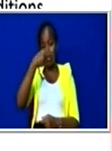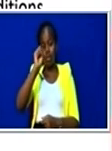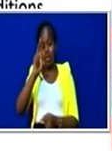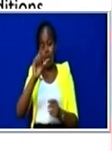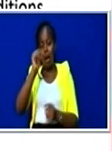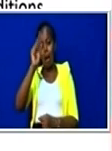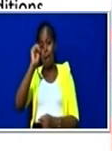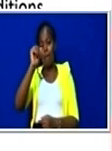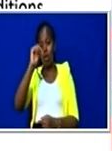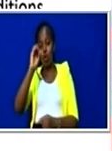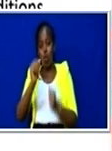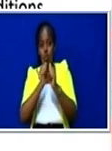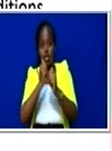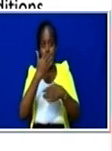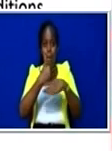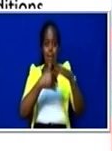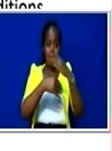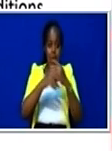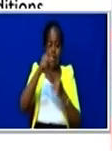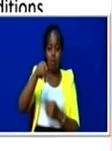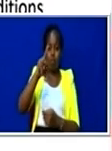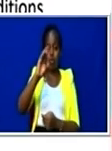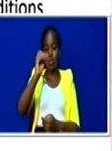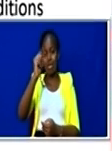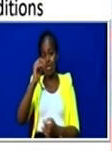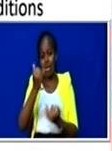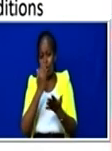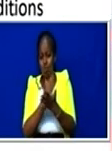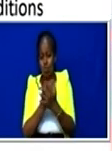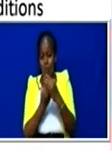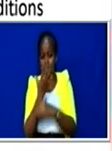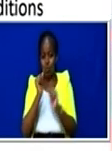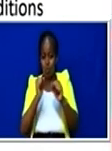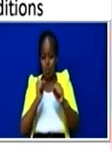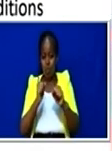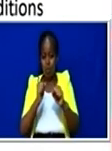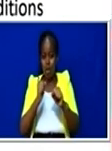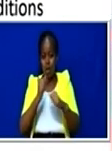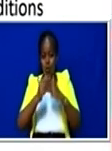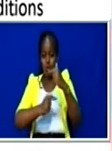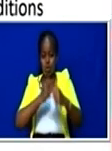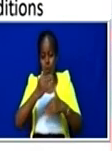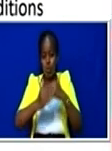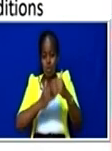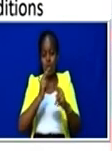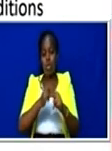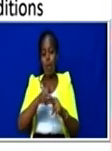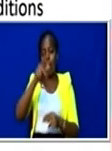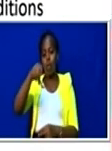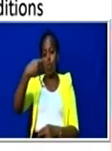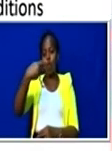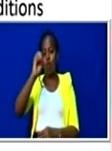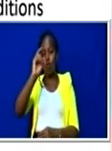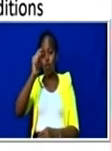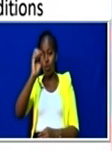up proteins. So you see, plants are able to carry out photosynthesis. So even the proteins that we